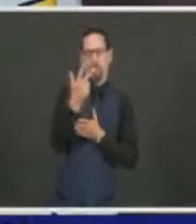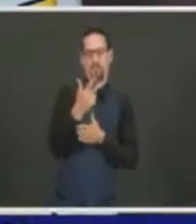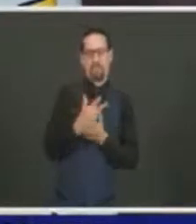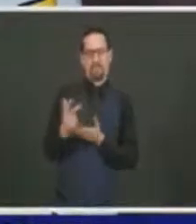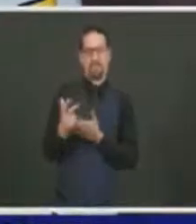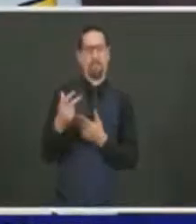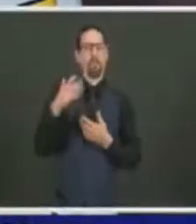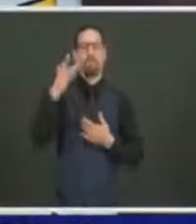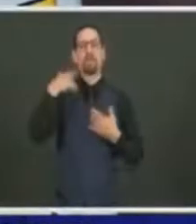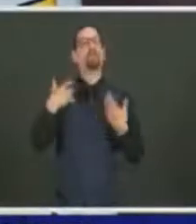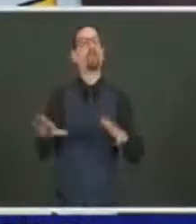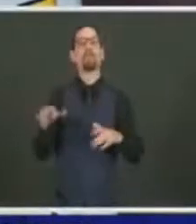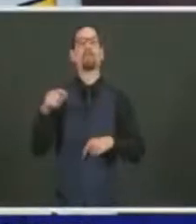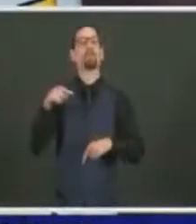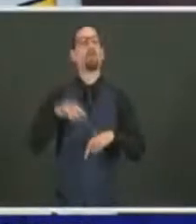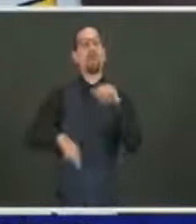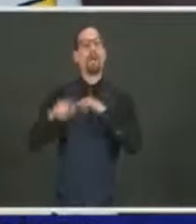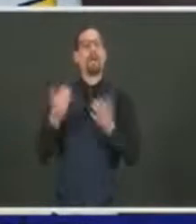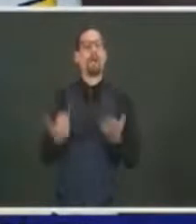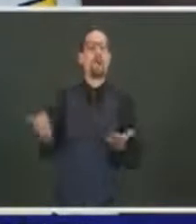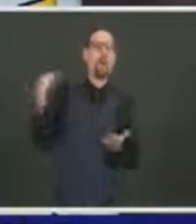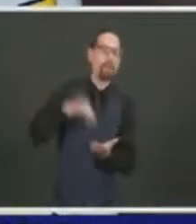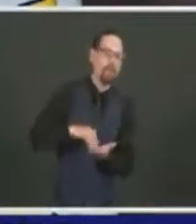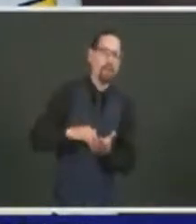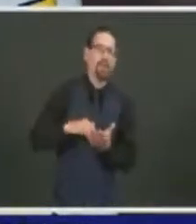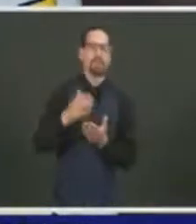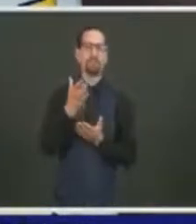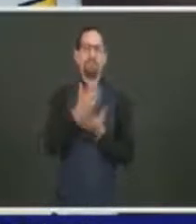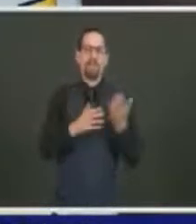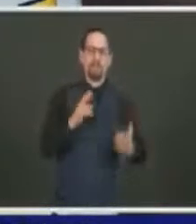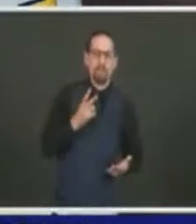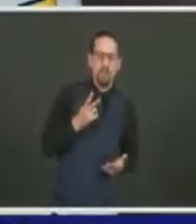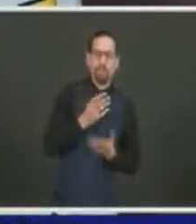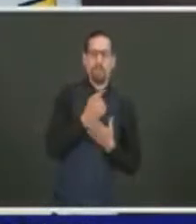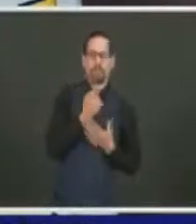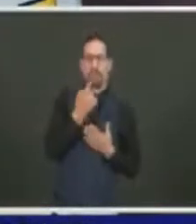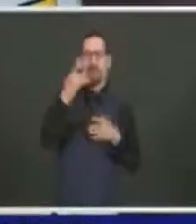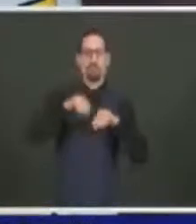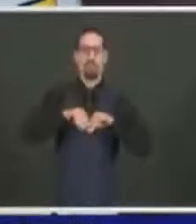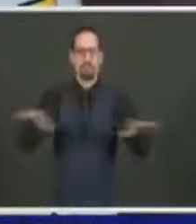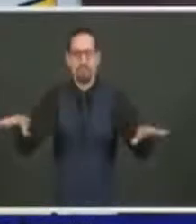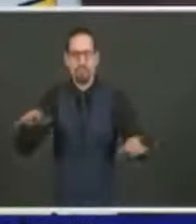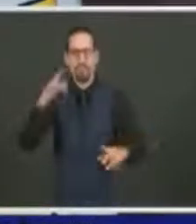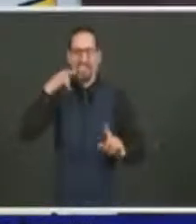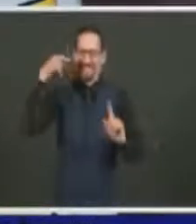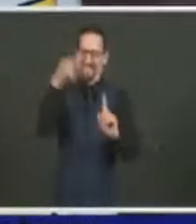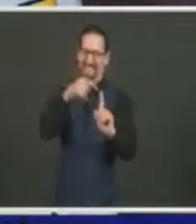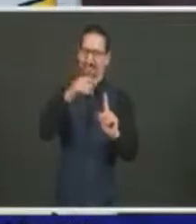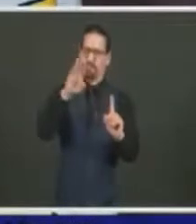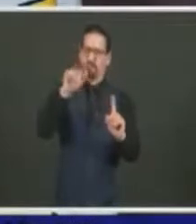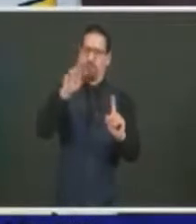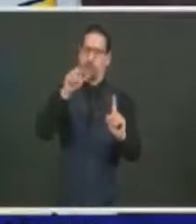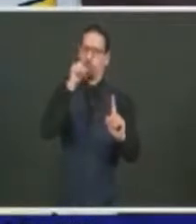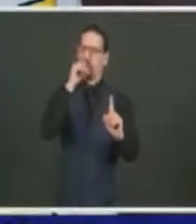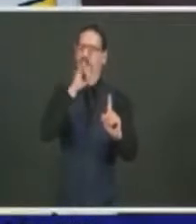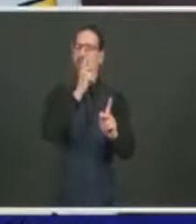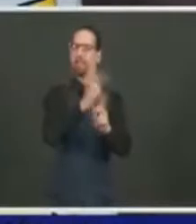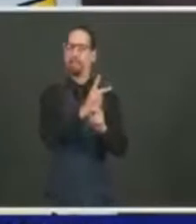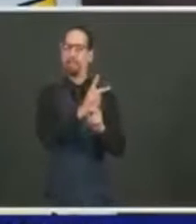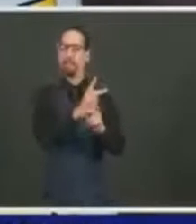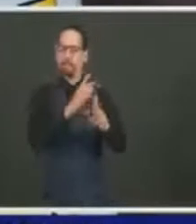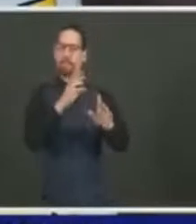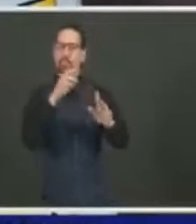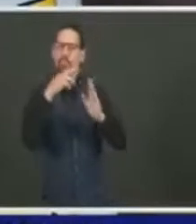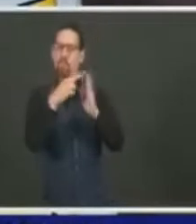setback and risking an outbreak, I'm going to keep it right where it is for now for a bar, They can operate, they can open, they can sell